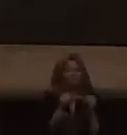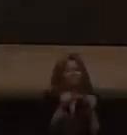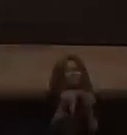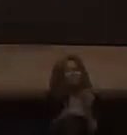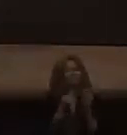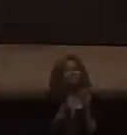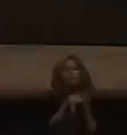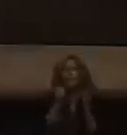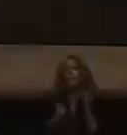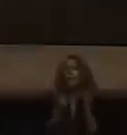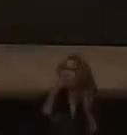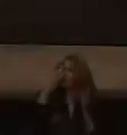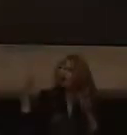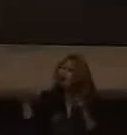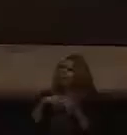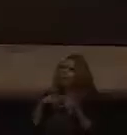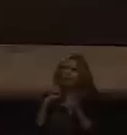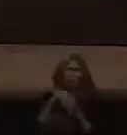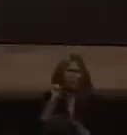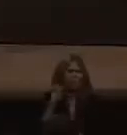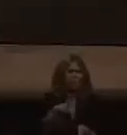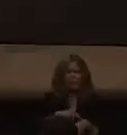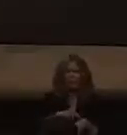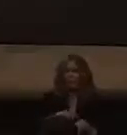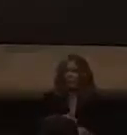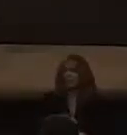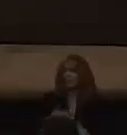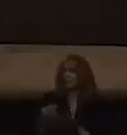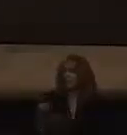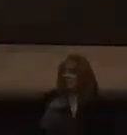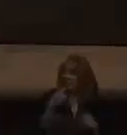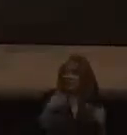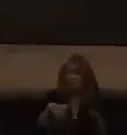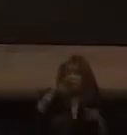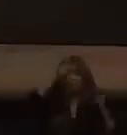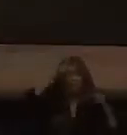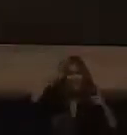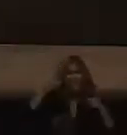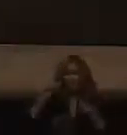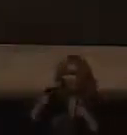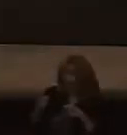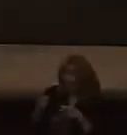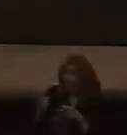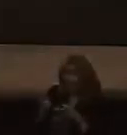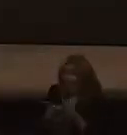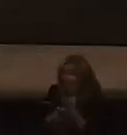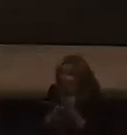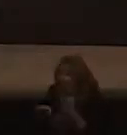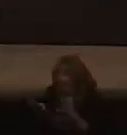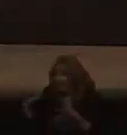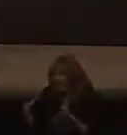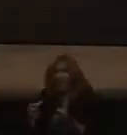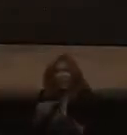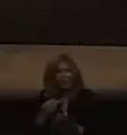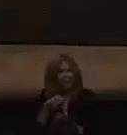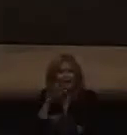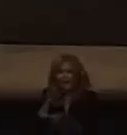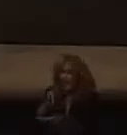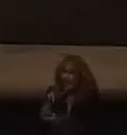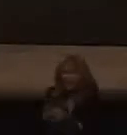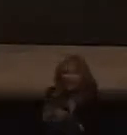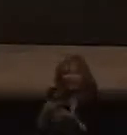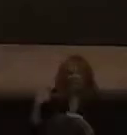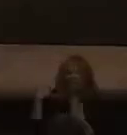and PR plan. And most of you already have a grasp on the tremendous opportunity with this underutilized market, and I just hope that this serves